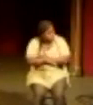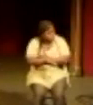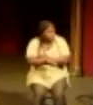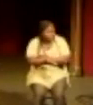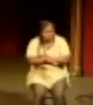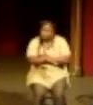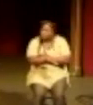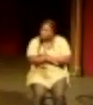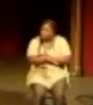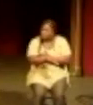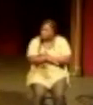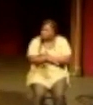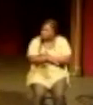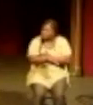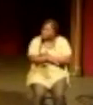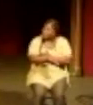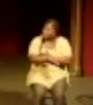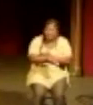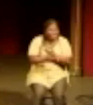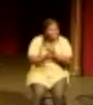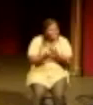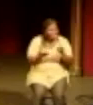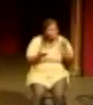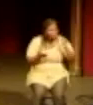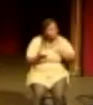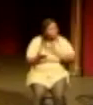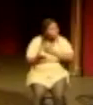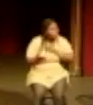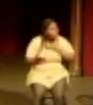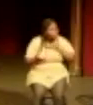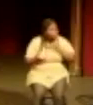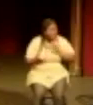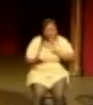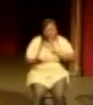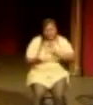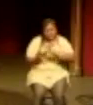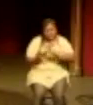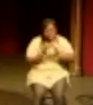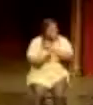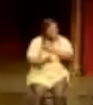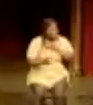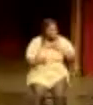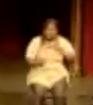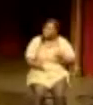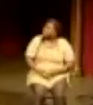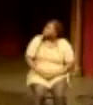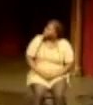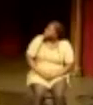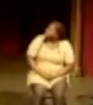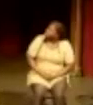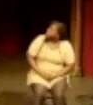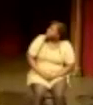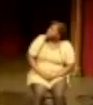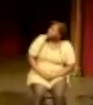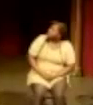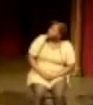to really spruce it up for our community members. It's an exciting project, and it's going on right now. And then finally, this is the kind of the